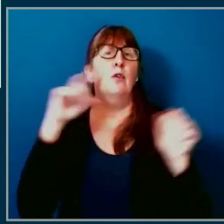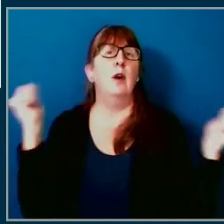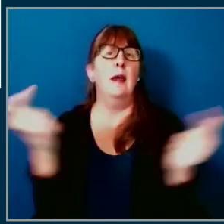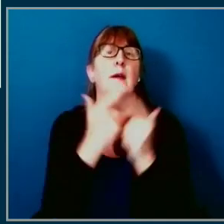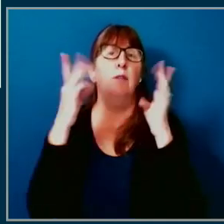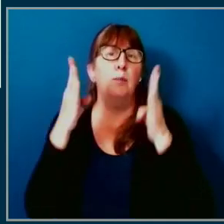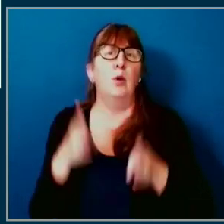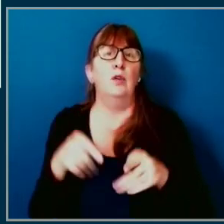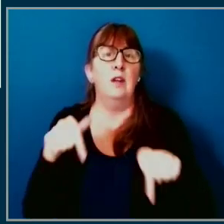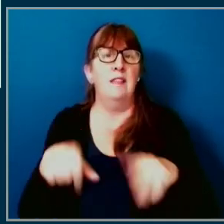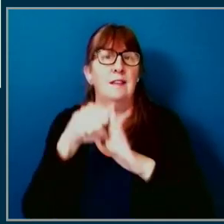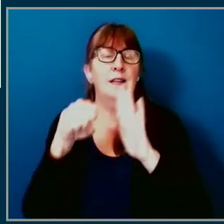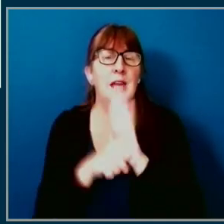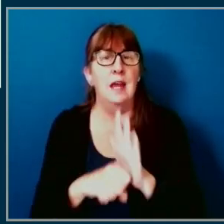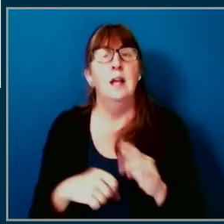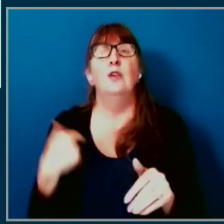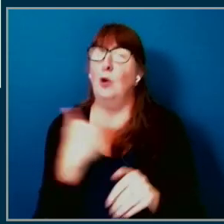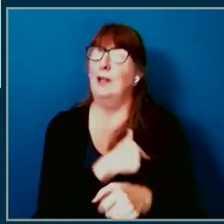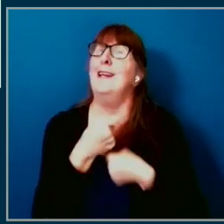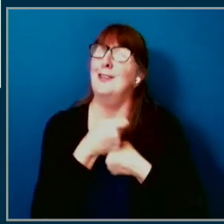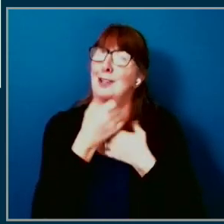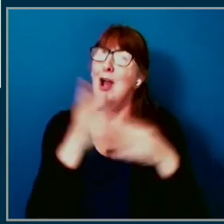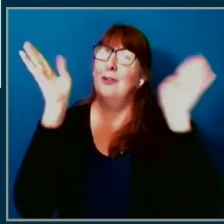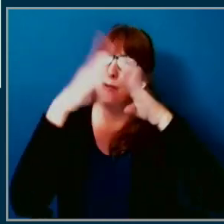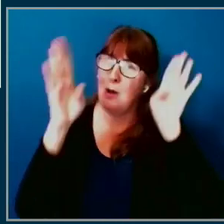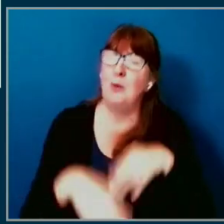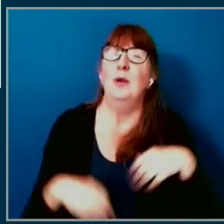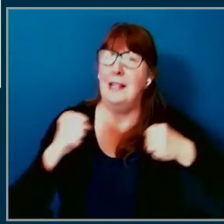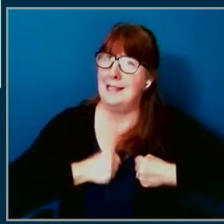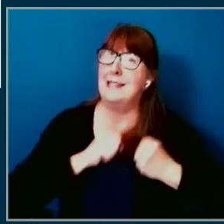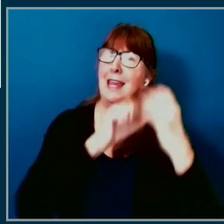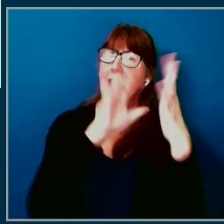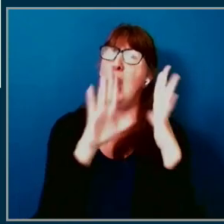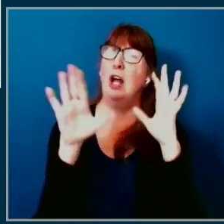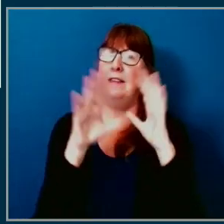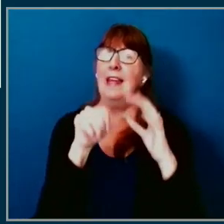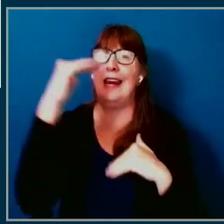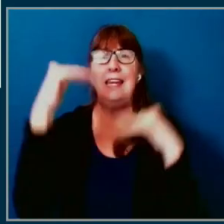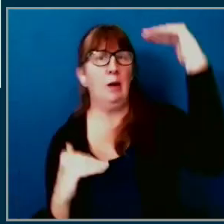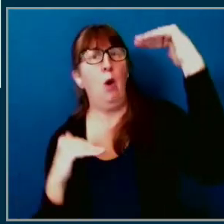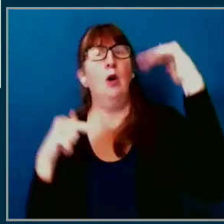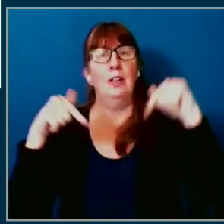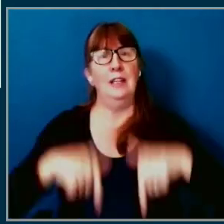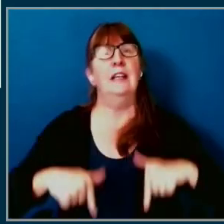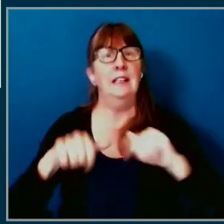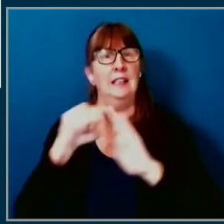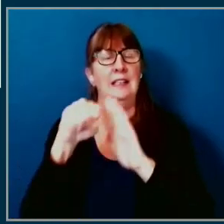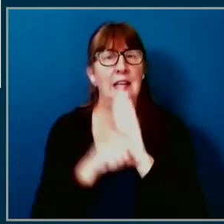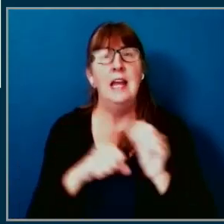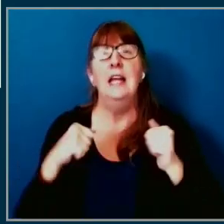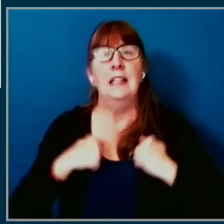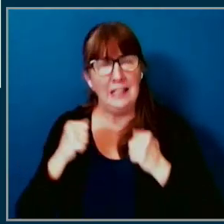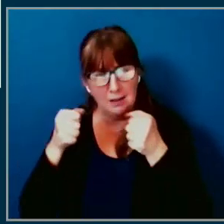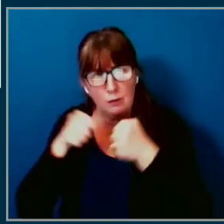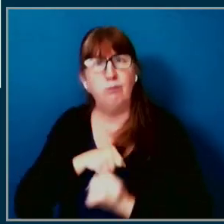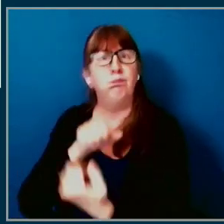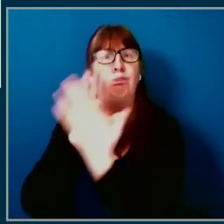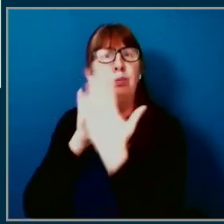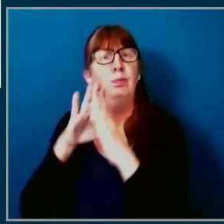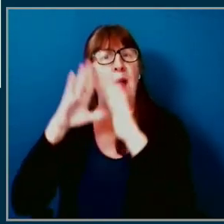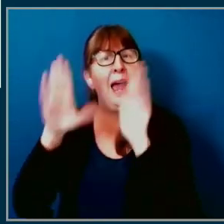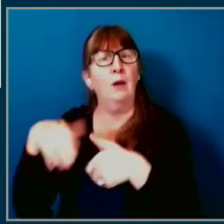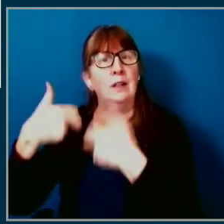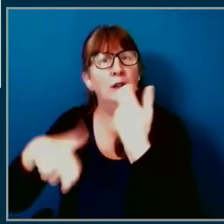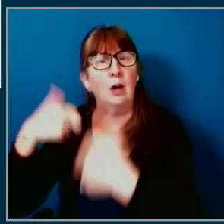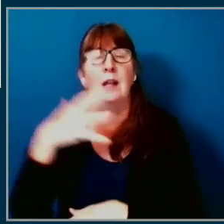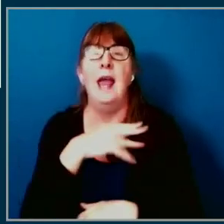trouble. Let's take on the systemic inequalities. Let's address the growing housing crisis, and let's make sure that California